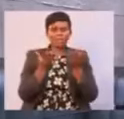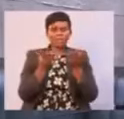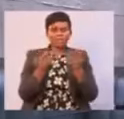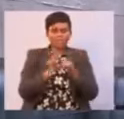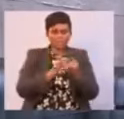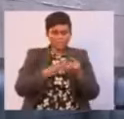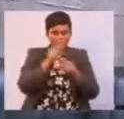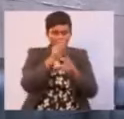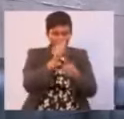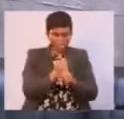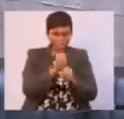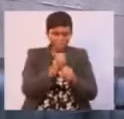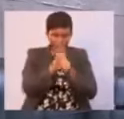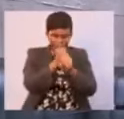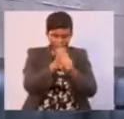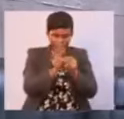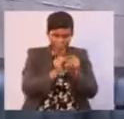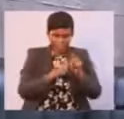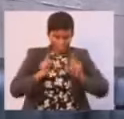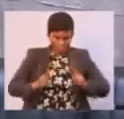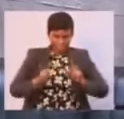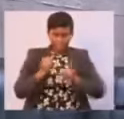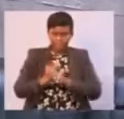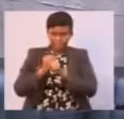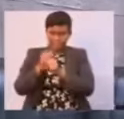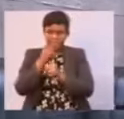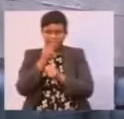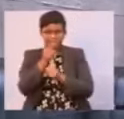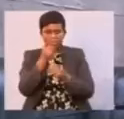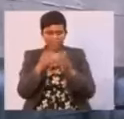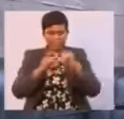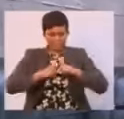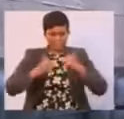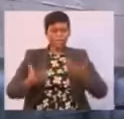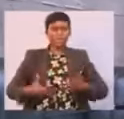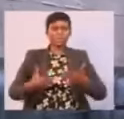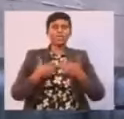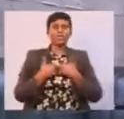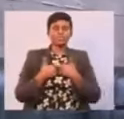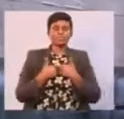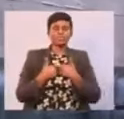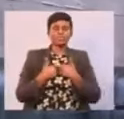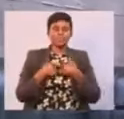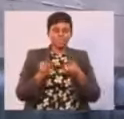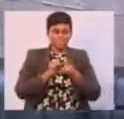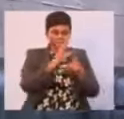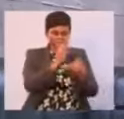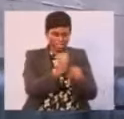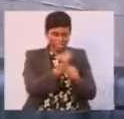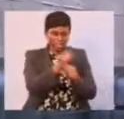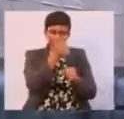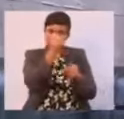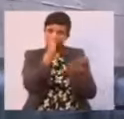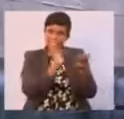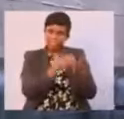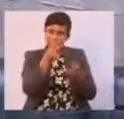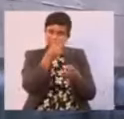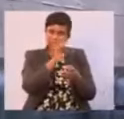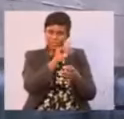a gift, and the person who was giving the gift says, we are also happy to receive 10,000 hectares of